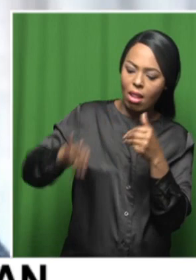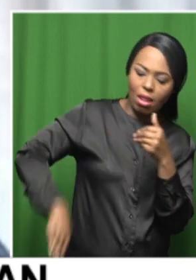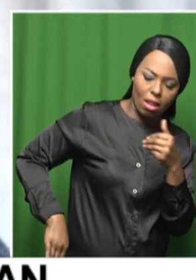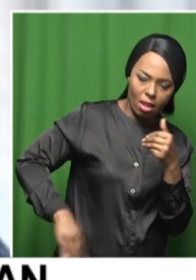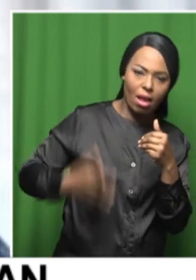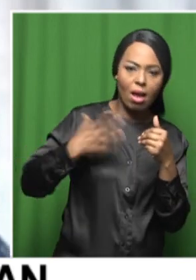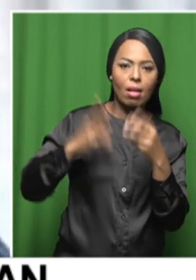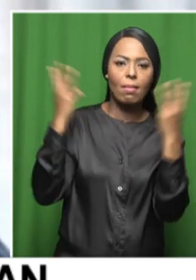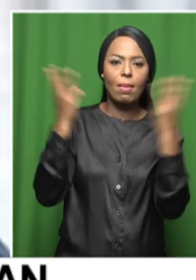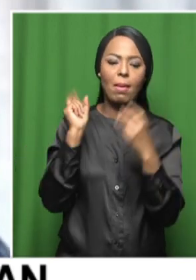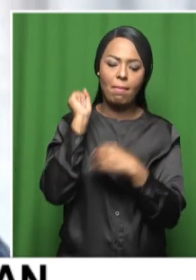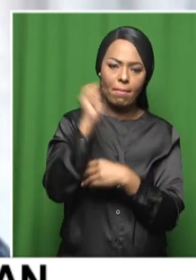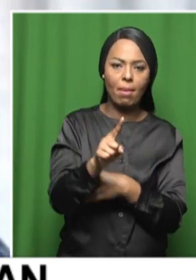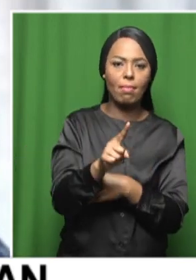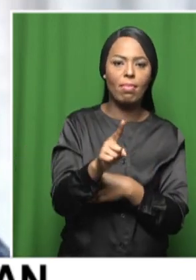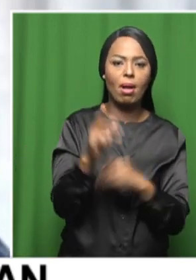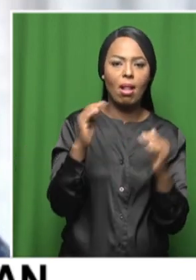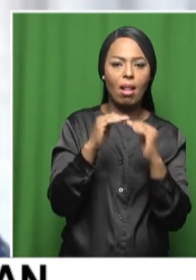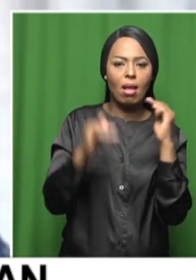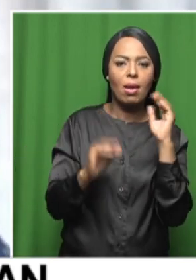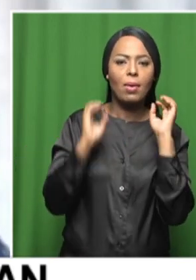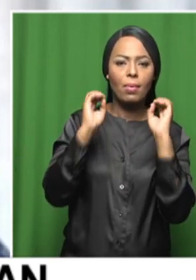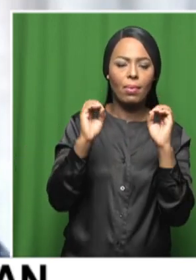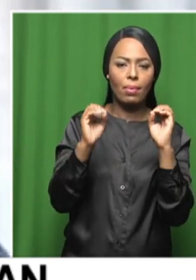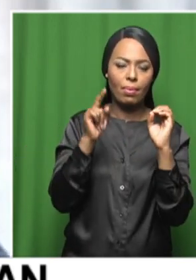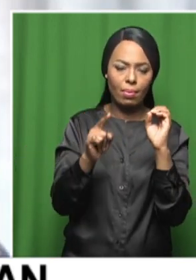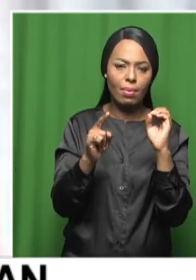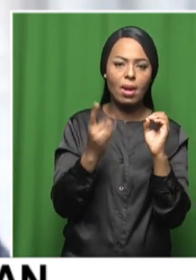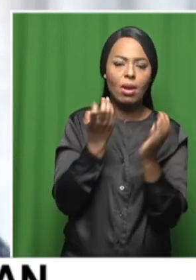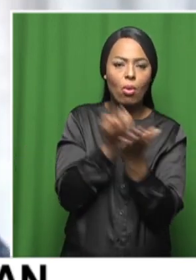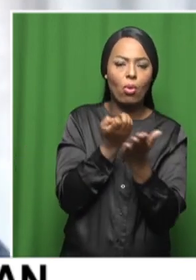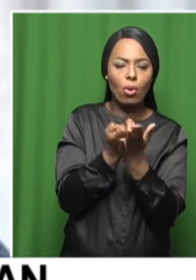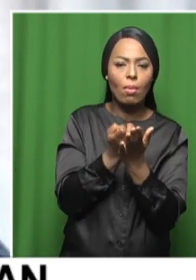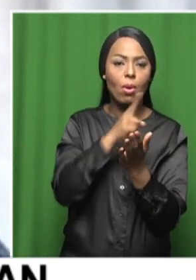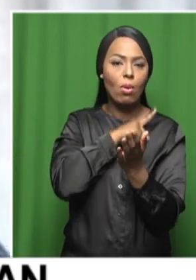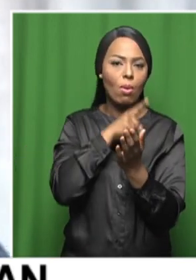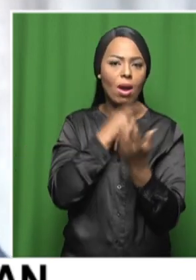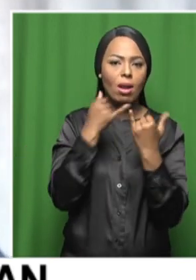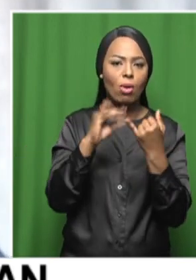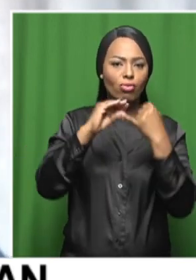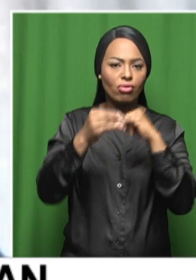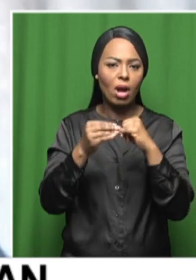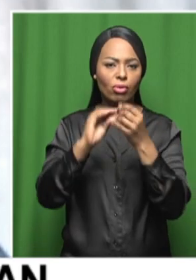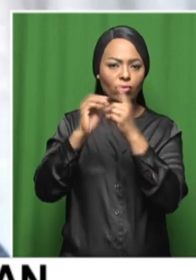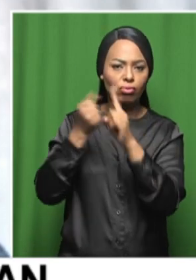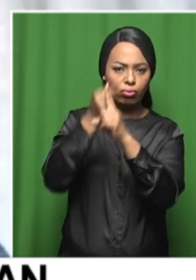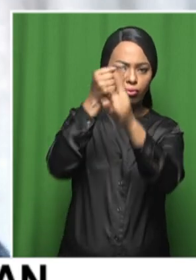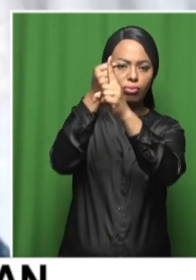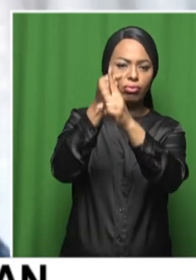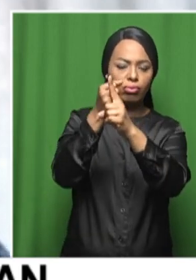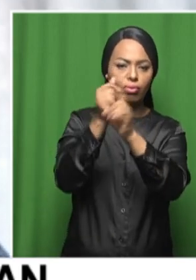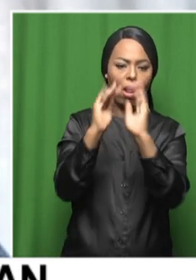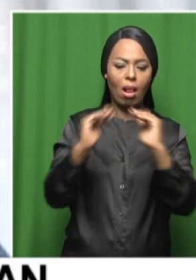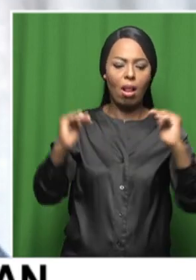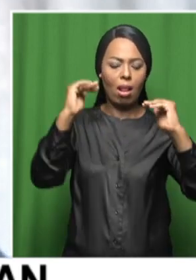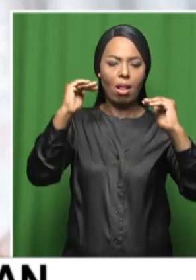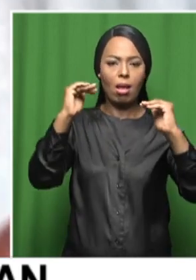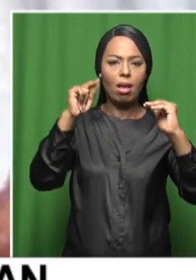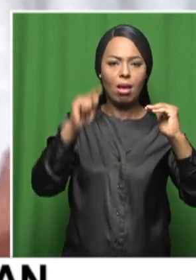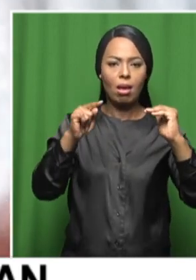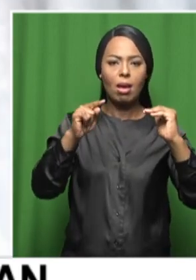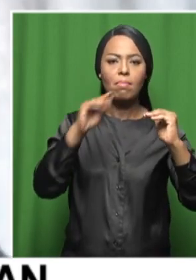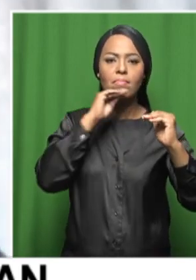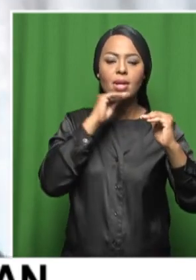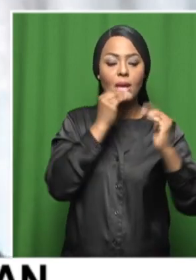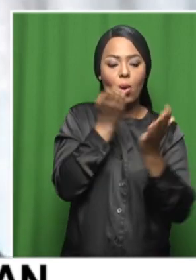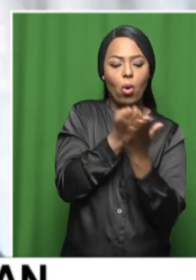this disequilibrium in the economy. So with recalibrating the economy through Ubuntu, we are saying that